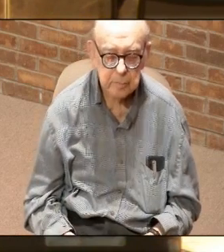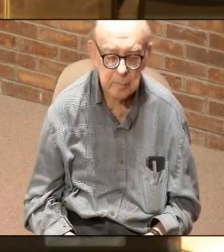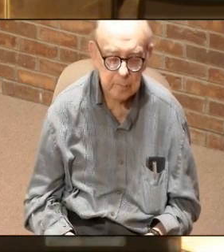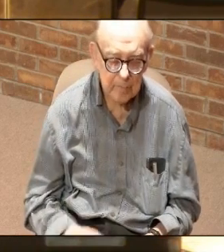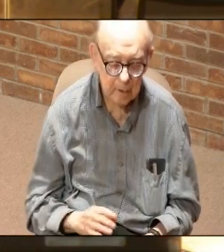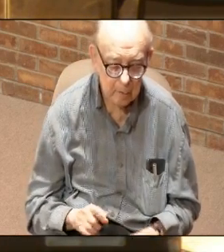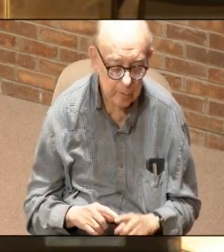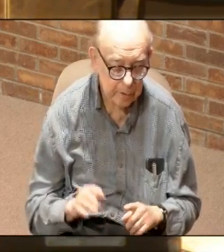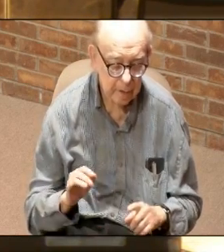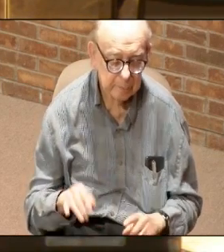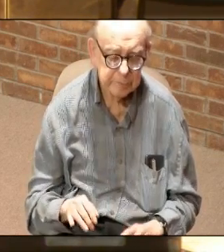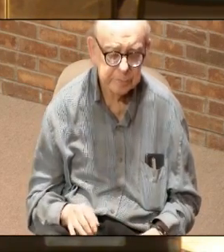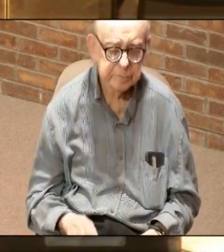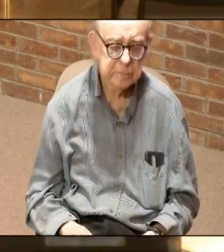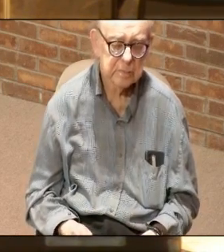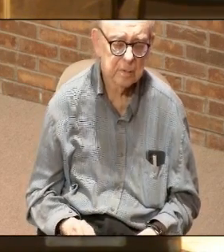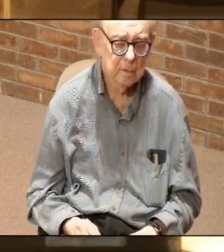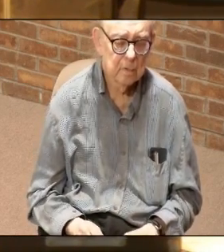And yet,